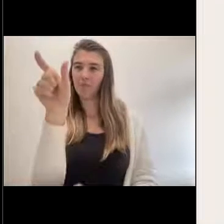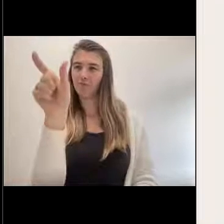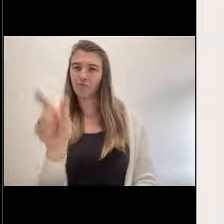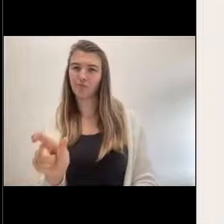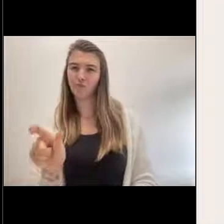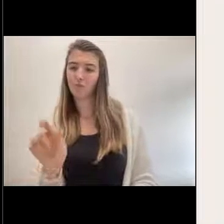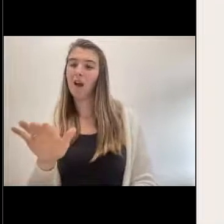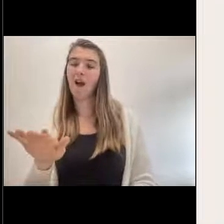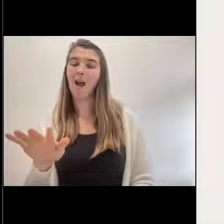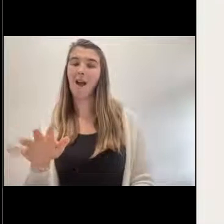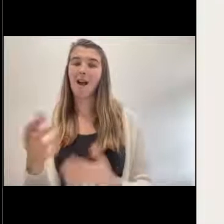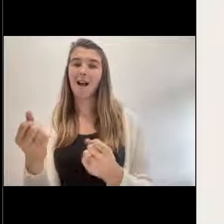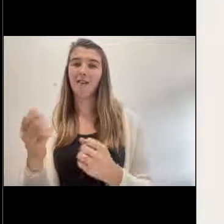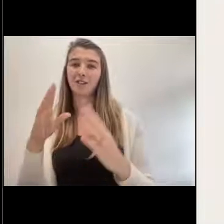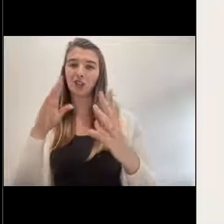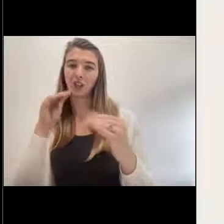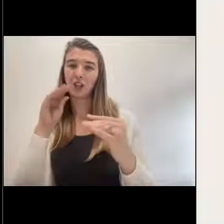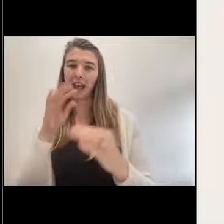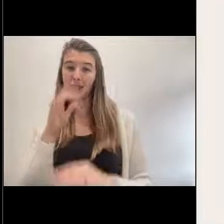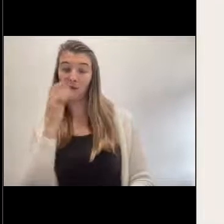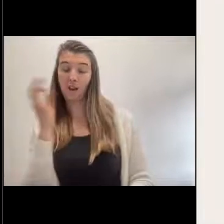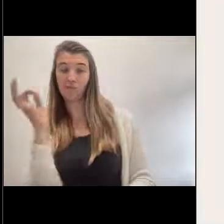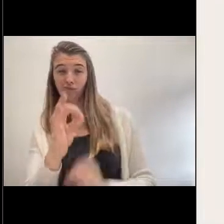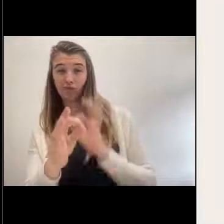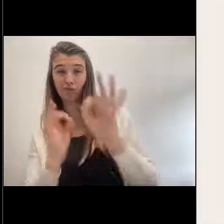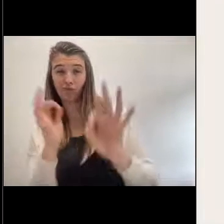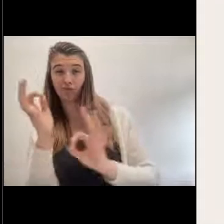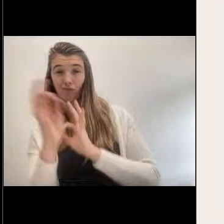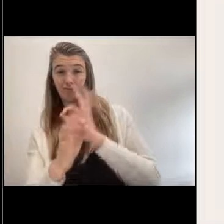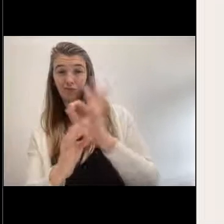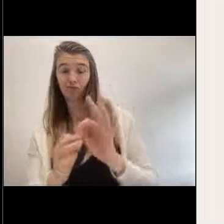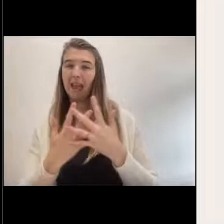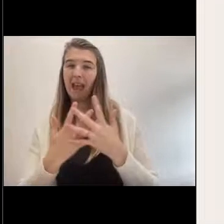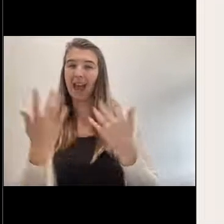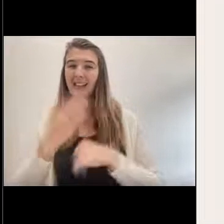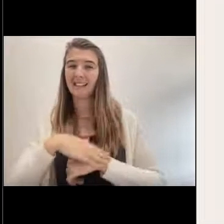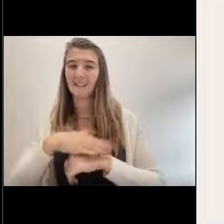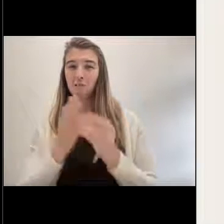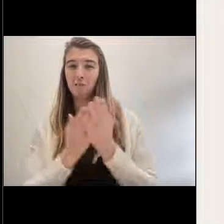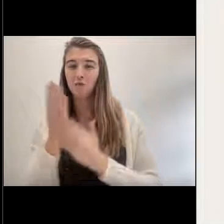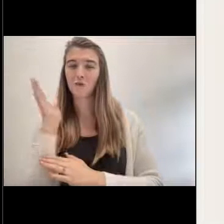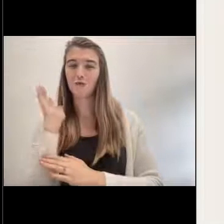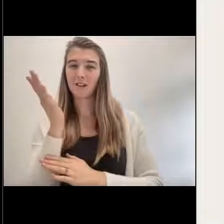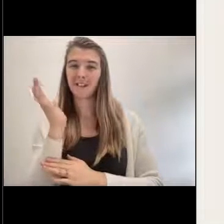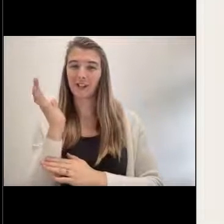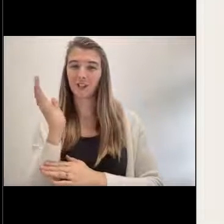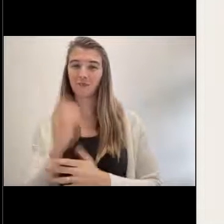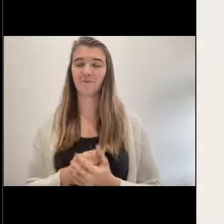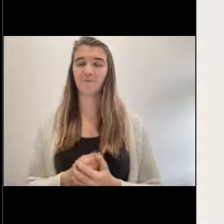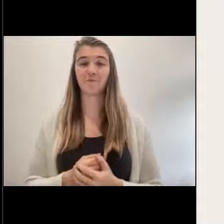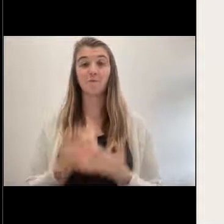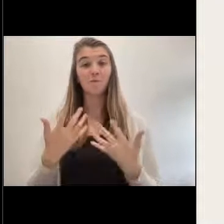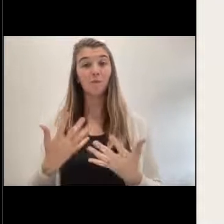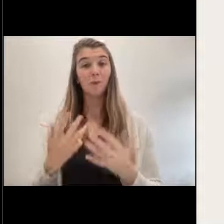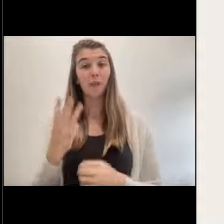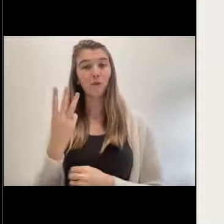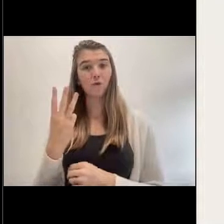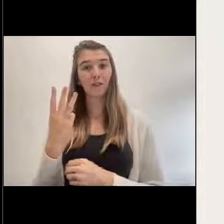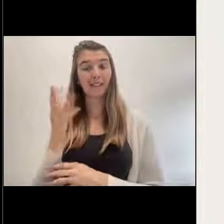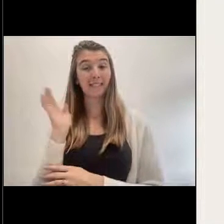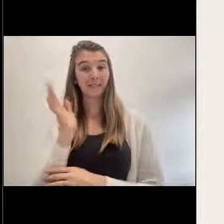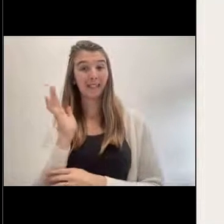any point throughout the presentation. We have 3 excellent speakers. We should have 15-20 minutes for questions at the end. So